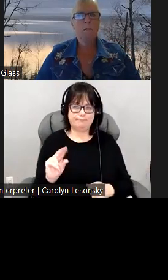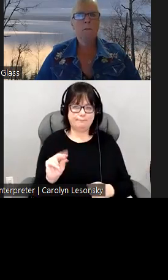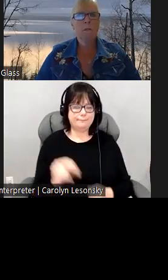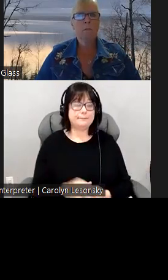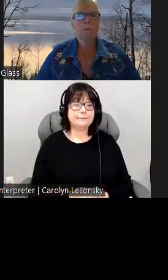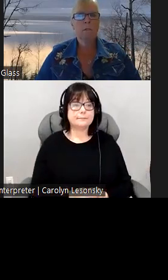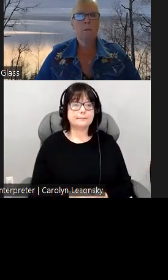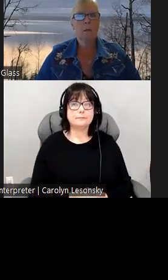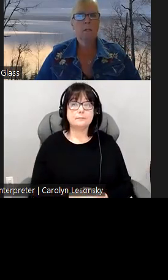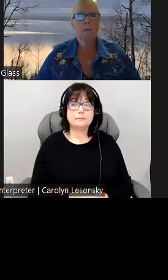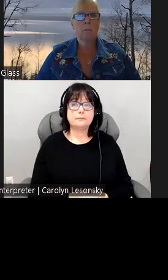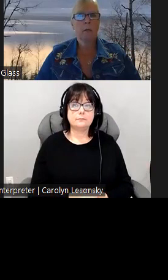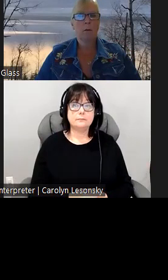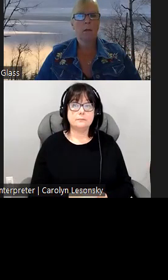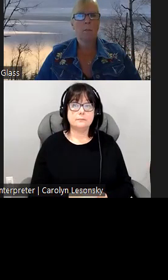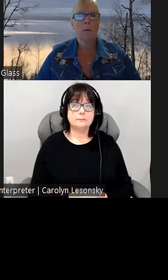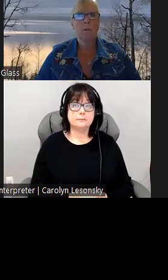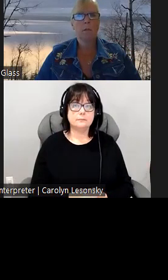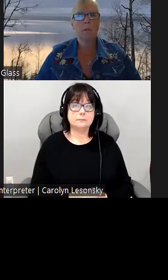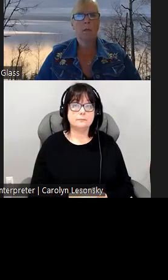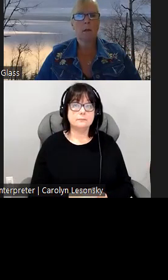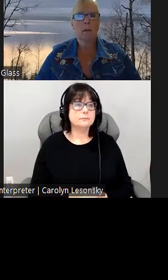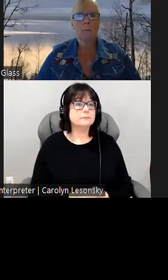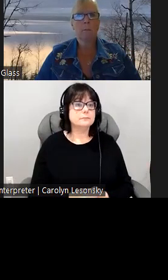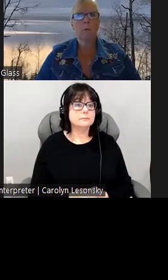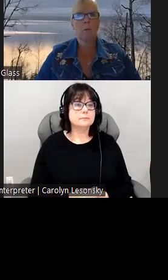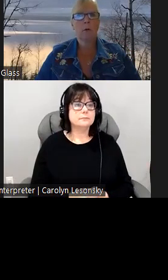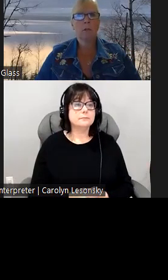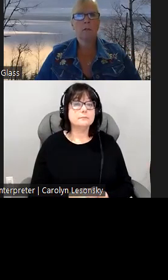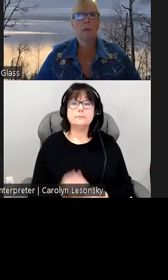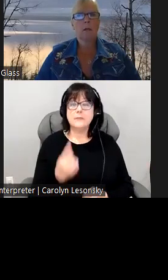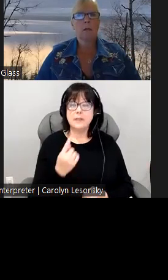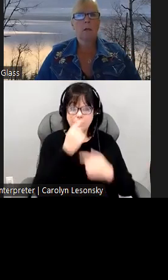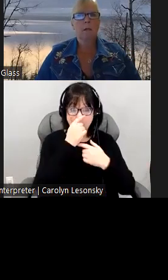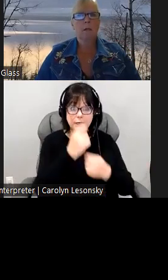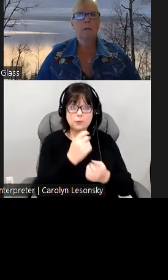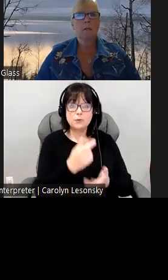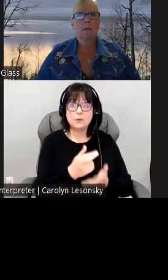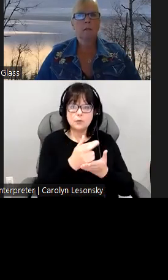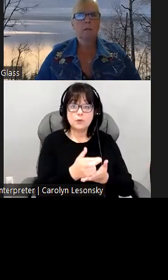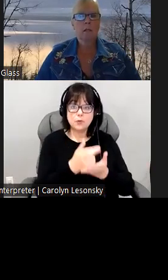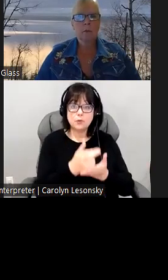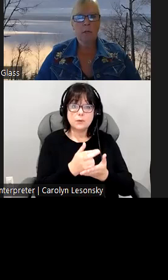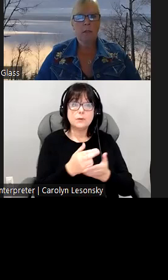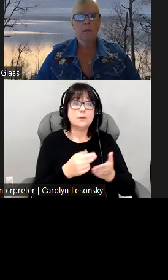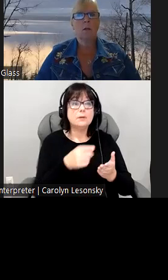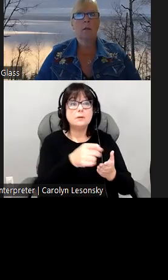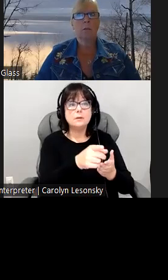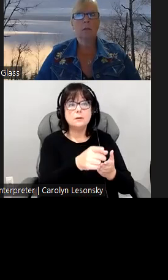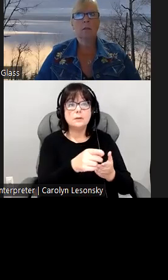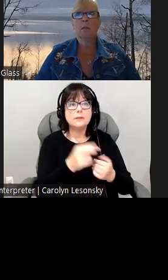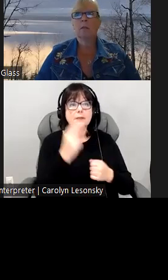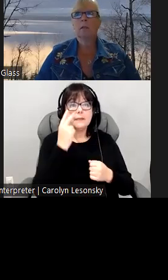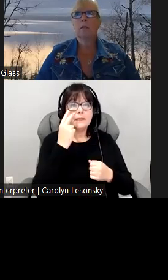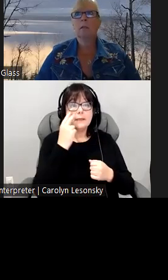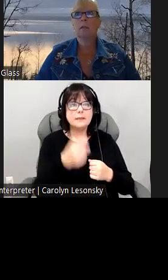One interesting resource I wanted to point out about reports is this summary